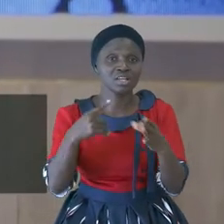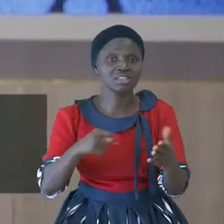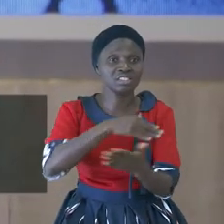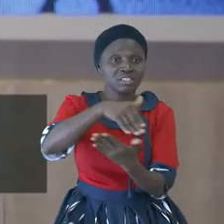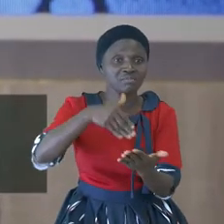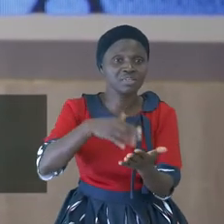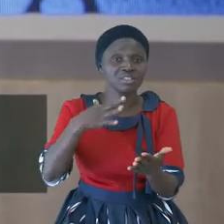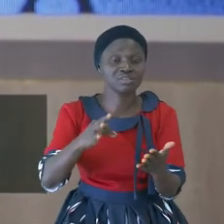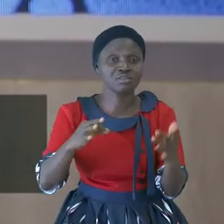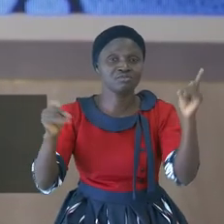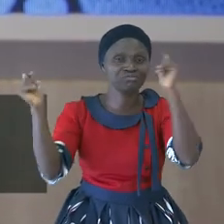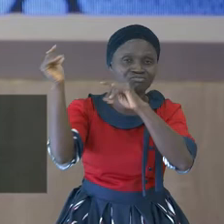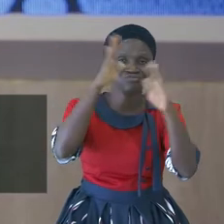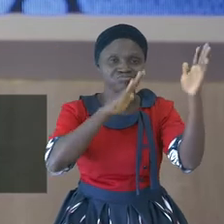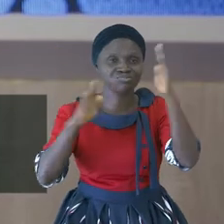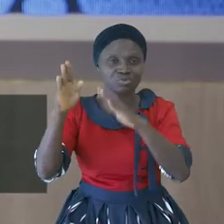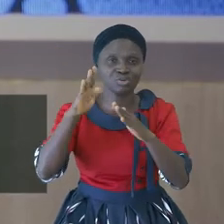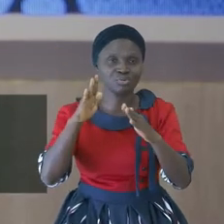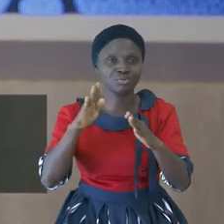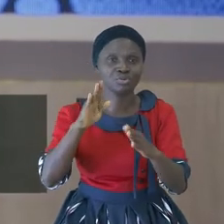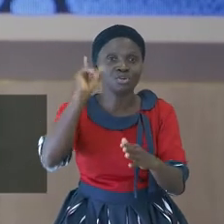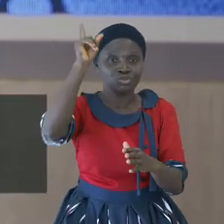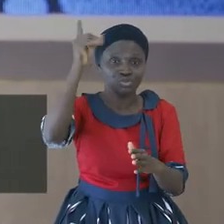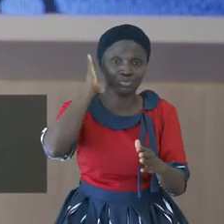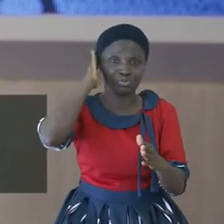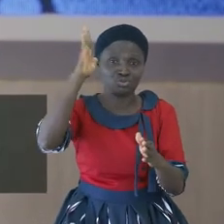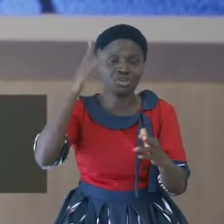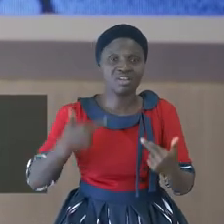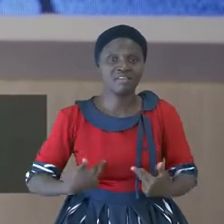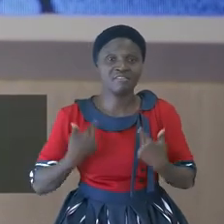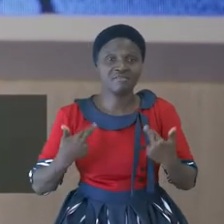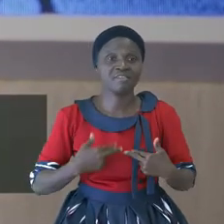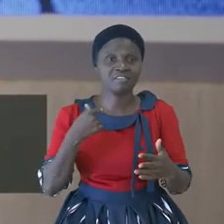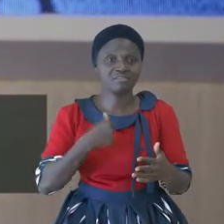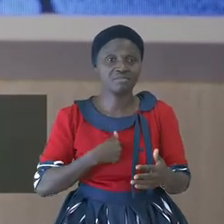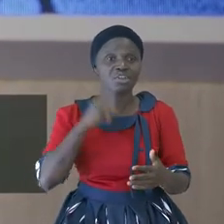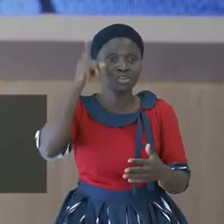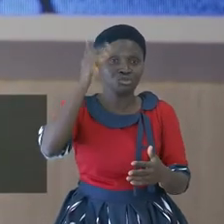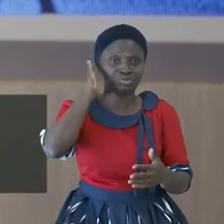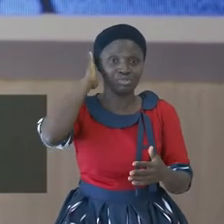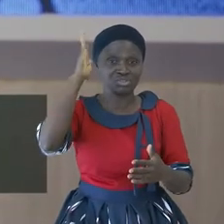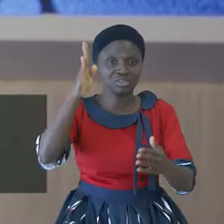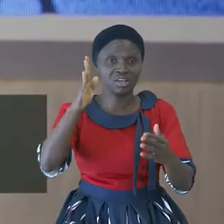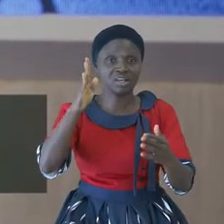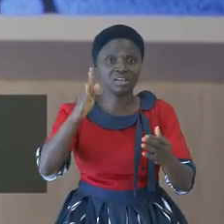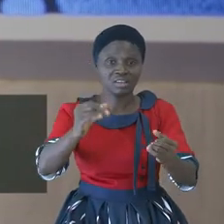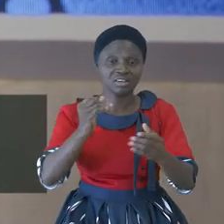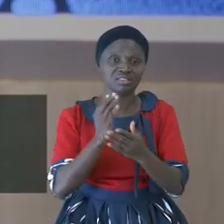the wrath of mine enemies, and thy right hand shall save